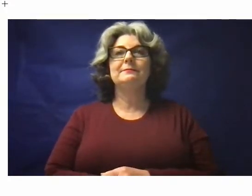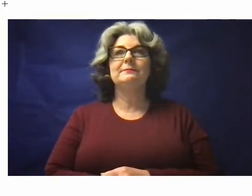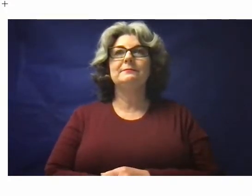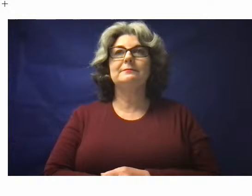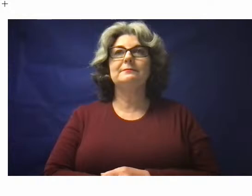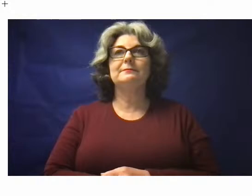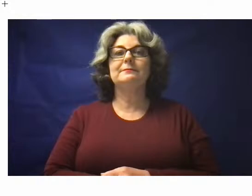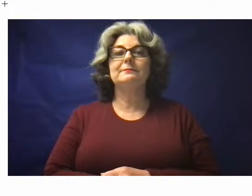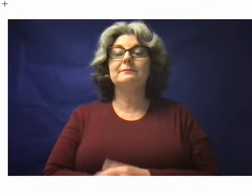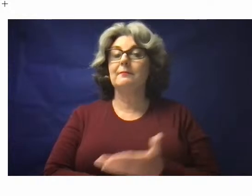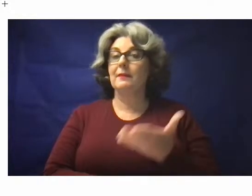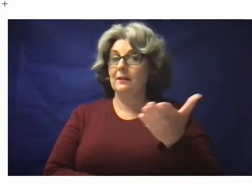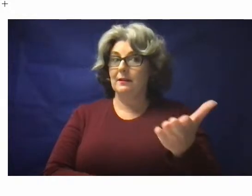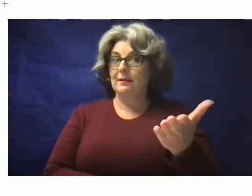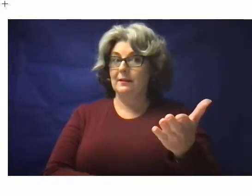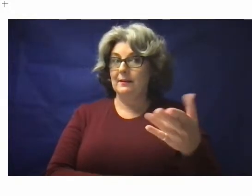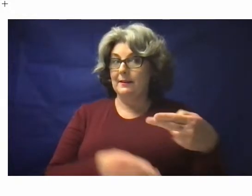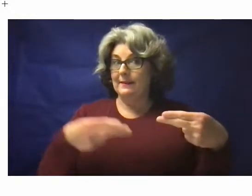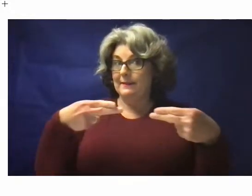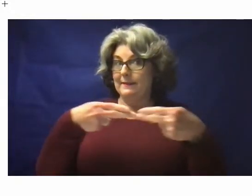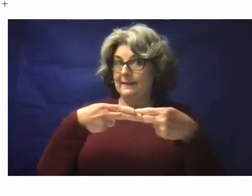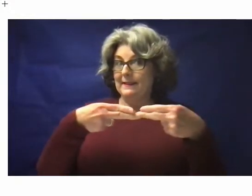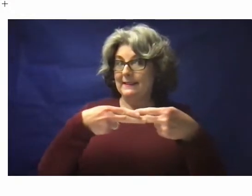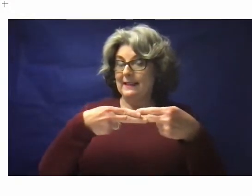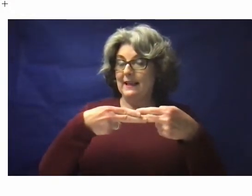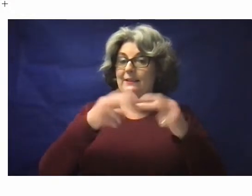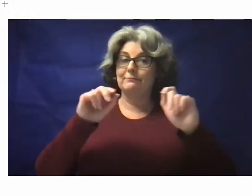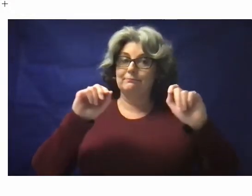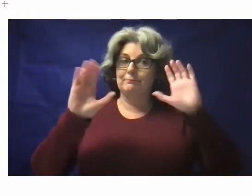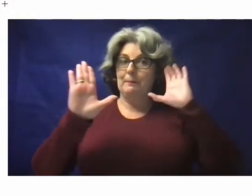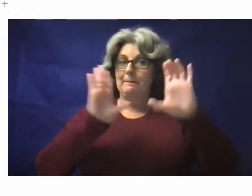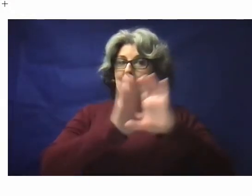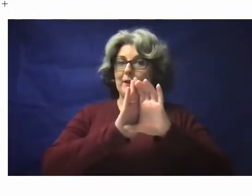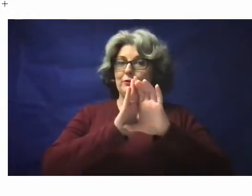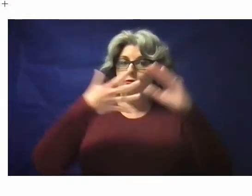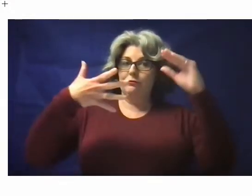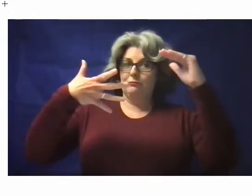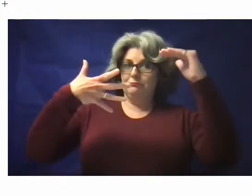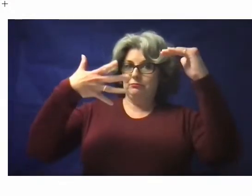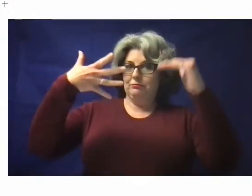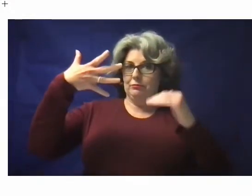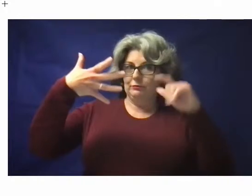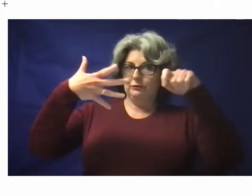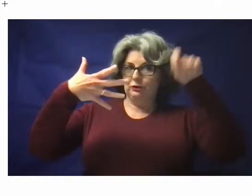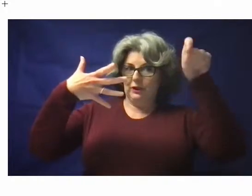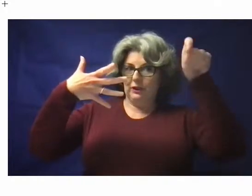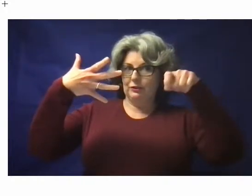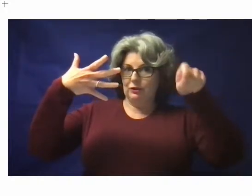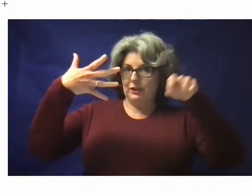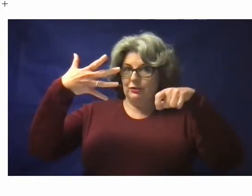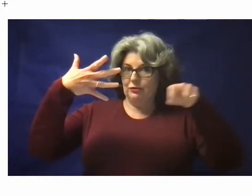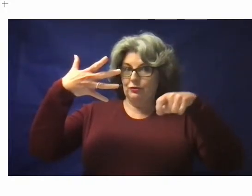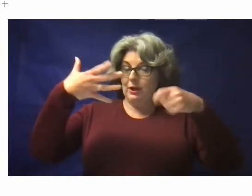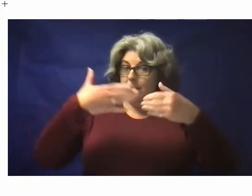Now this slide is showing a screenshot of a checklist that you need to complete to submit your application. If you've applied